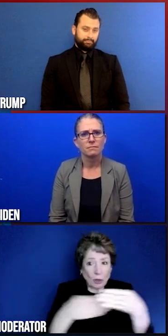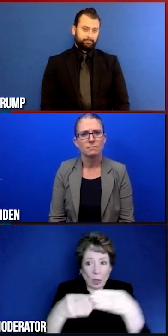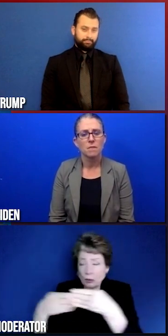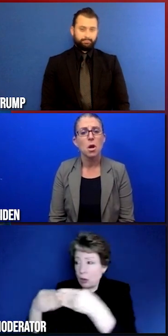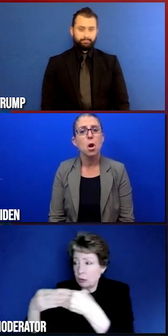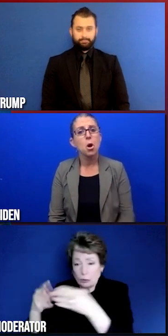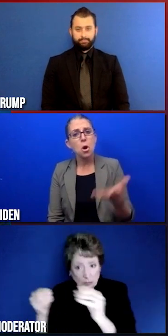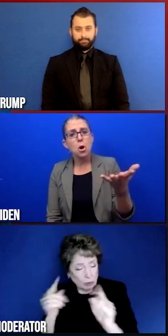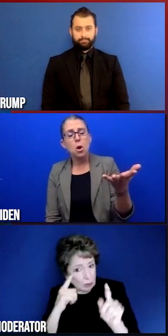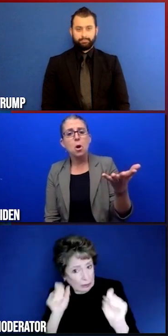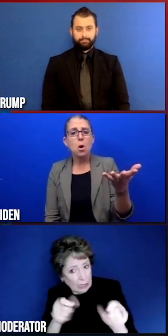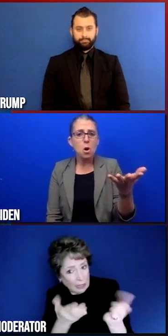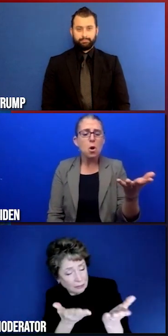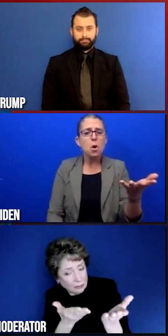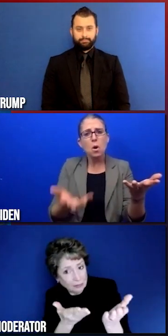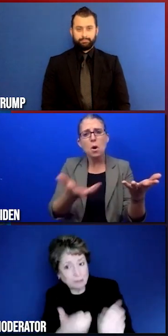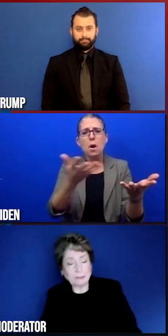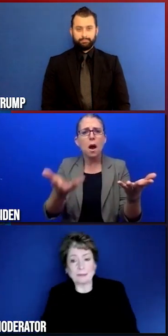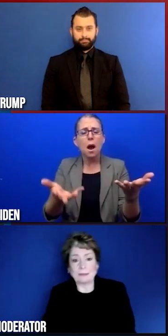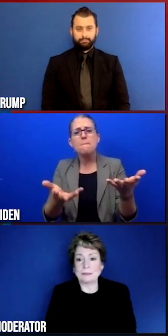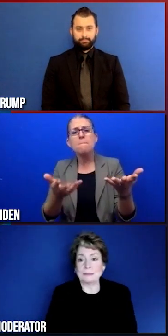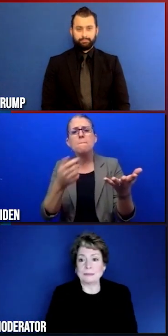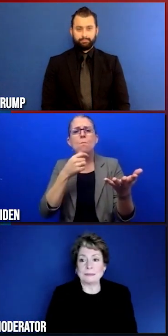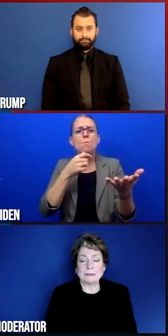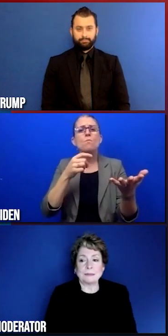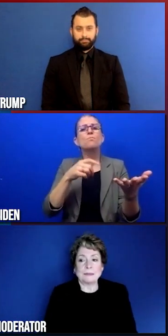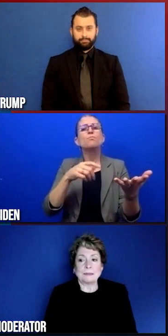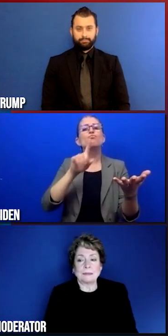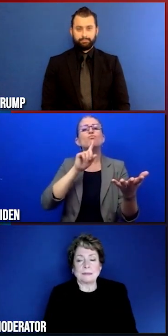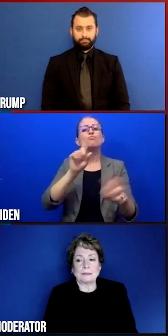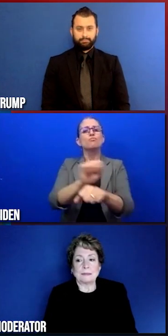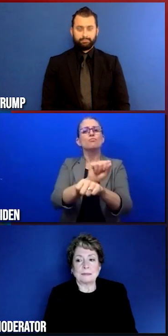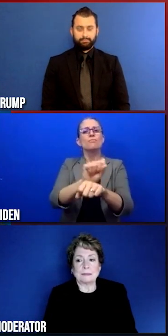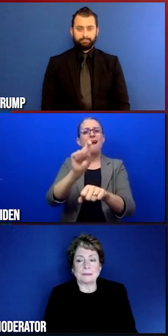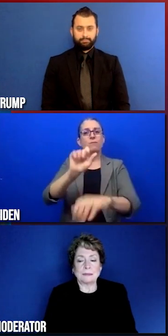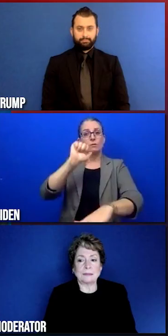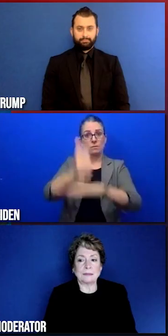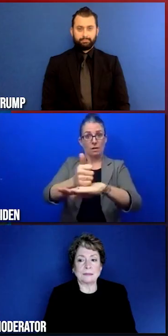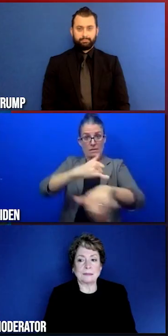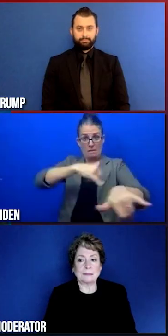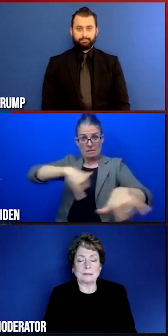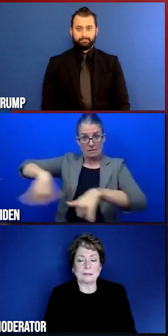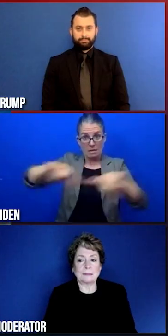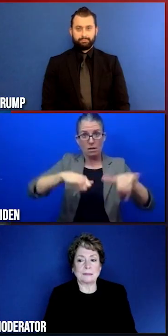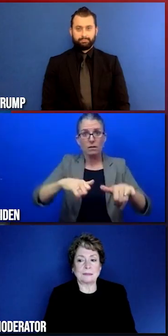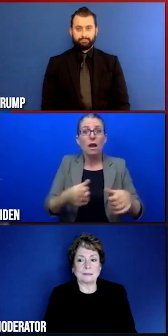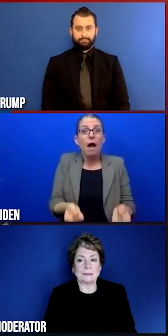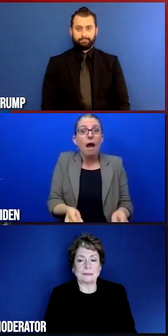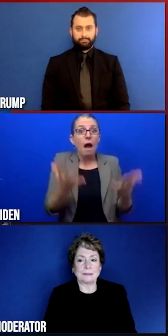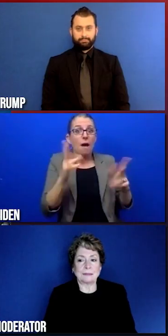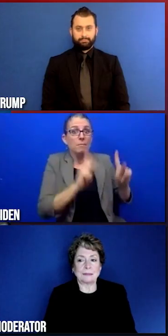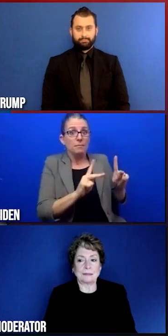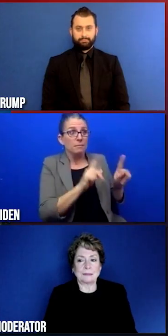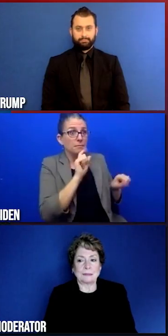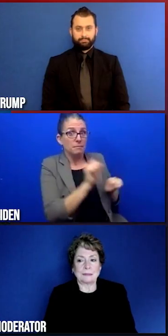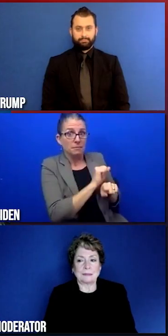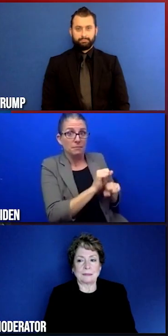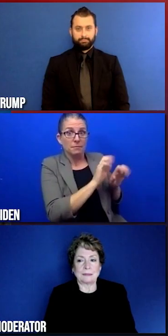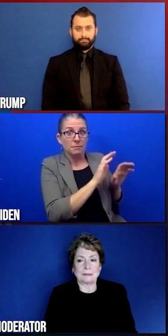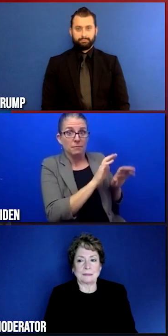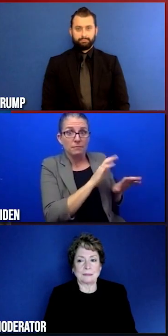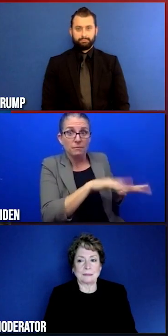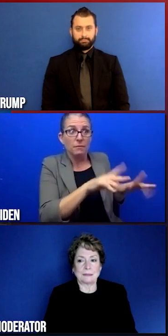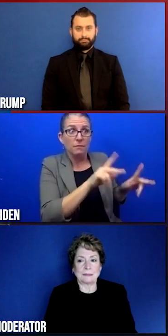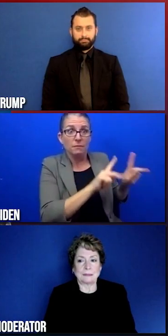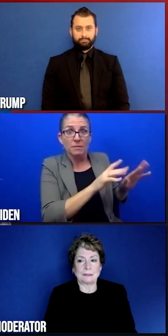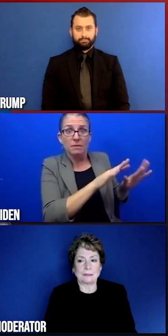standards. The standard is if you have a reproduction rate in a community that's above a certain level, everybody says, slow up, more